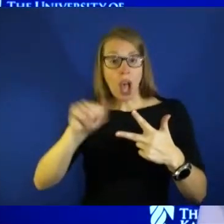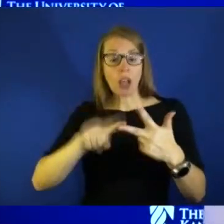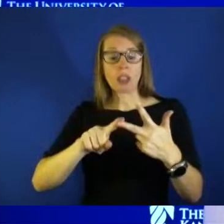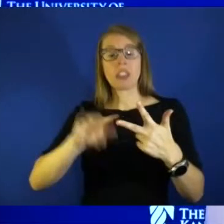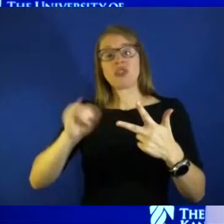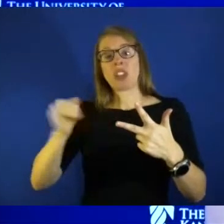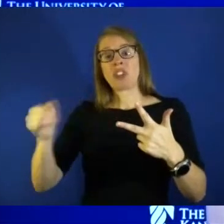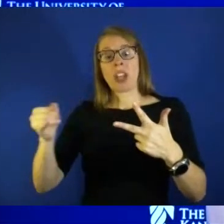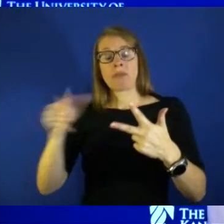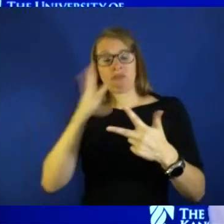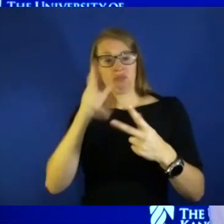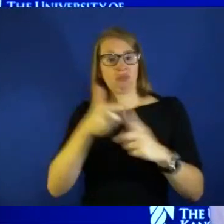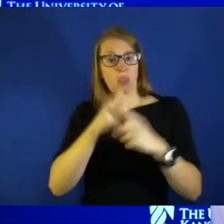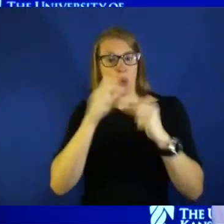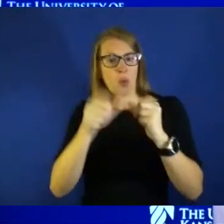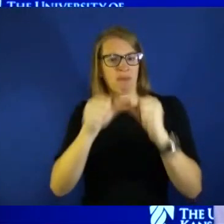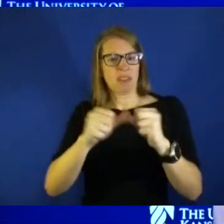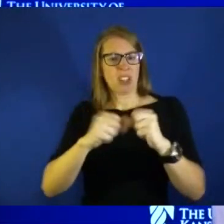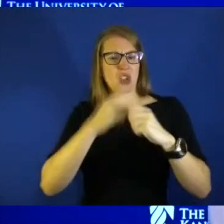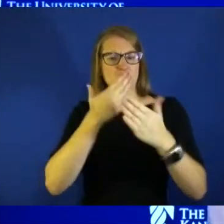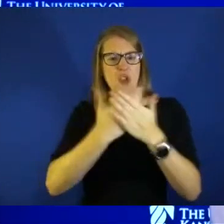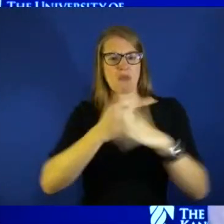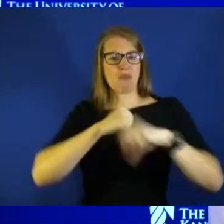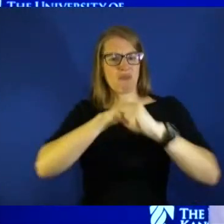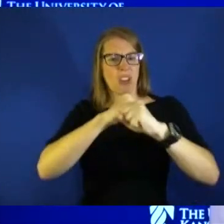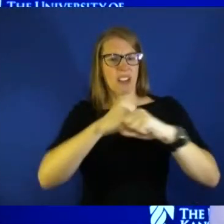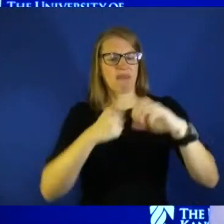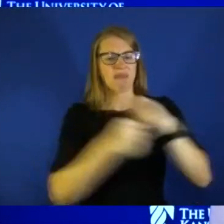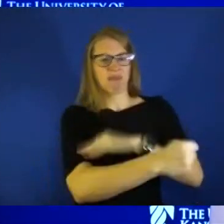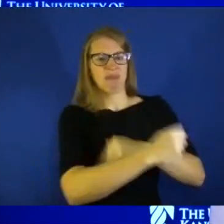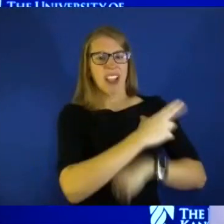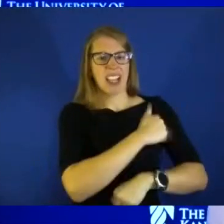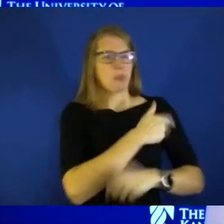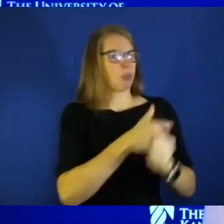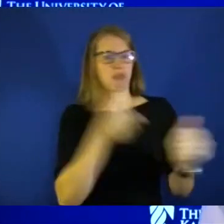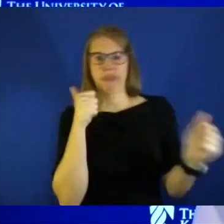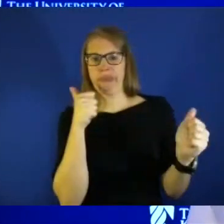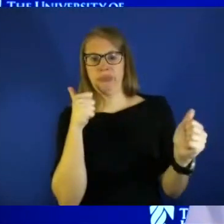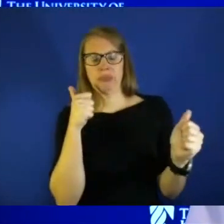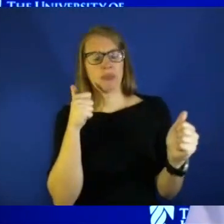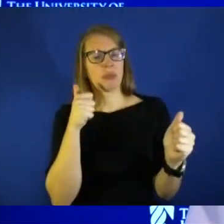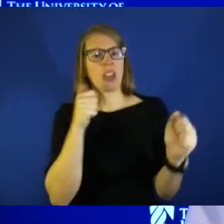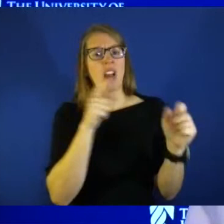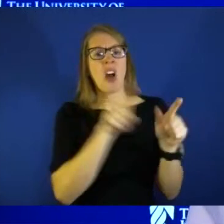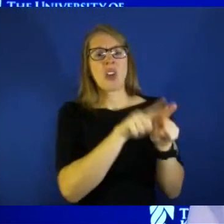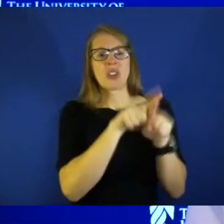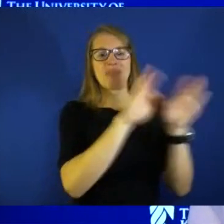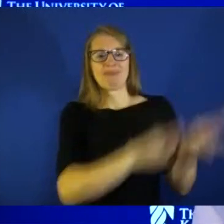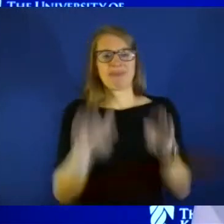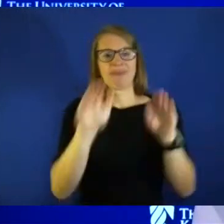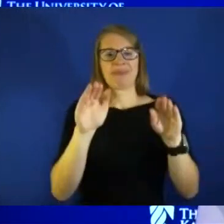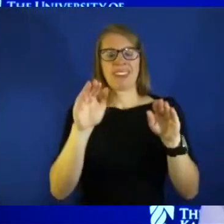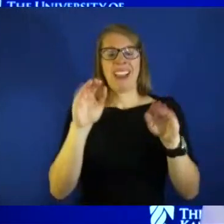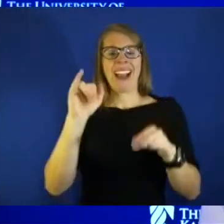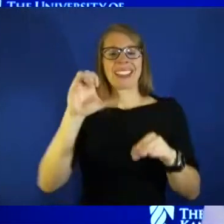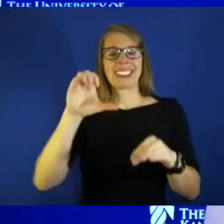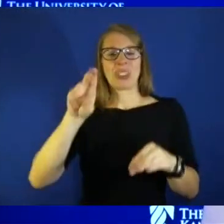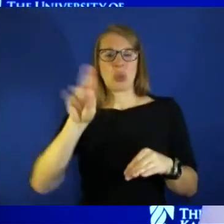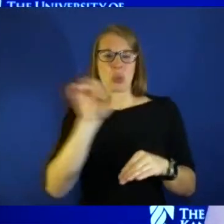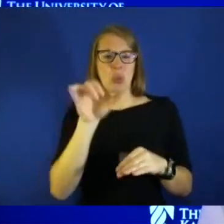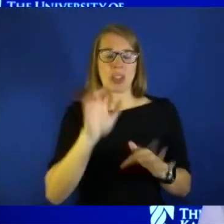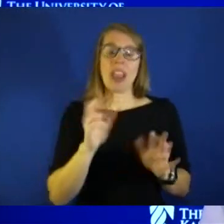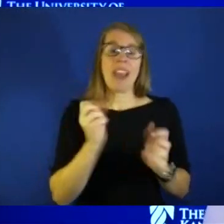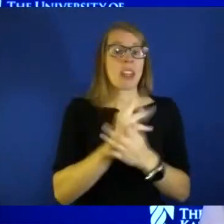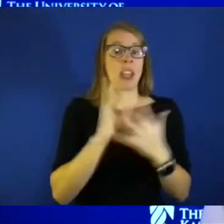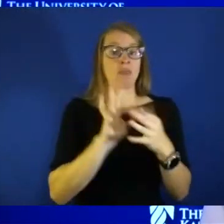continue to have good protection against going to the hospital, going to the ICU as well. So I think, everything as far as that goes,